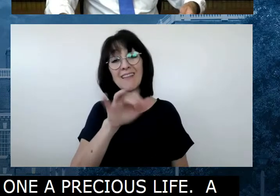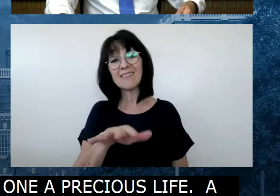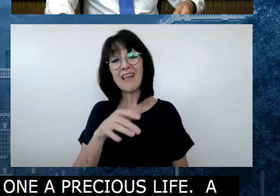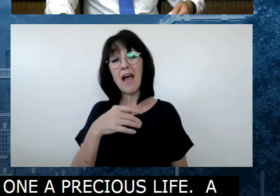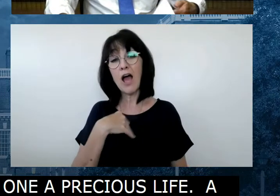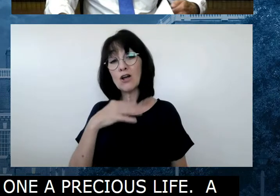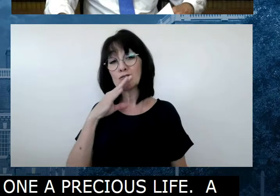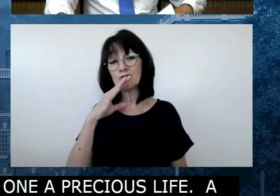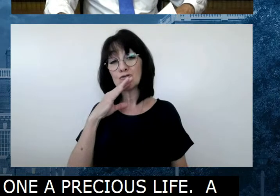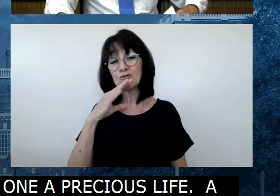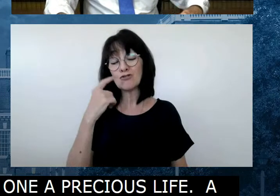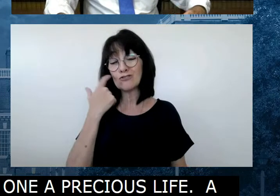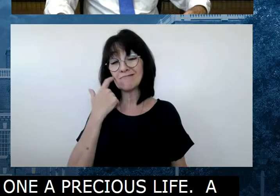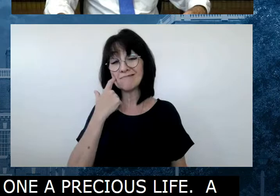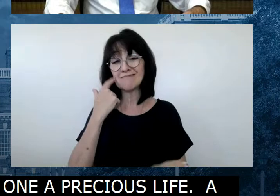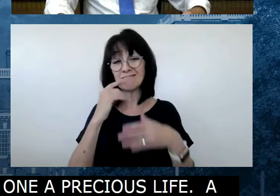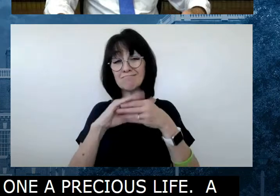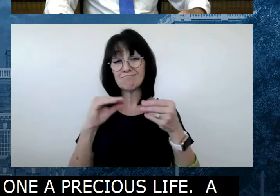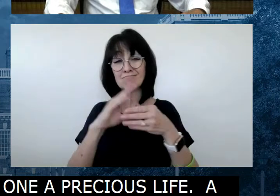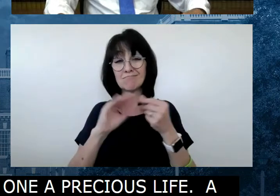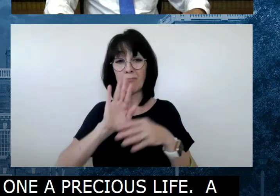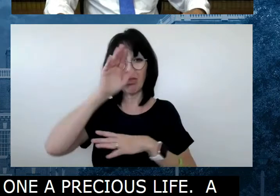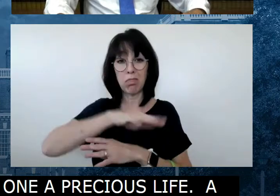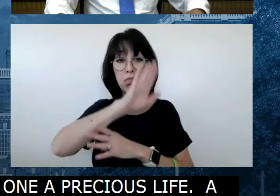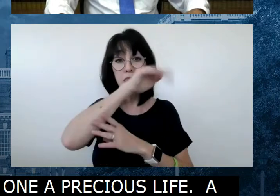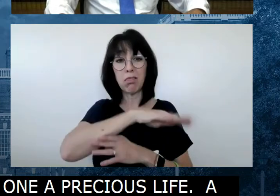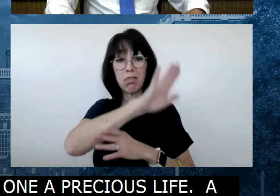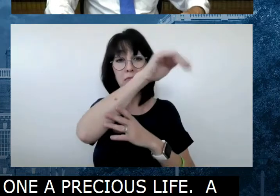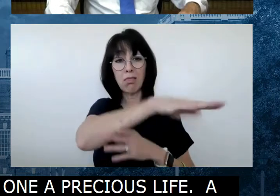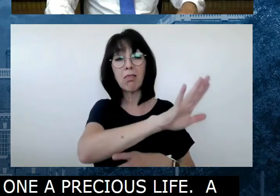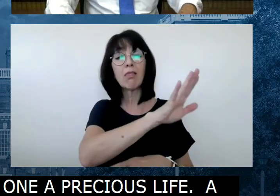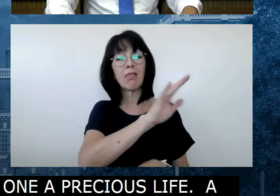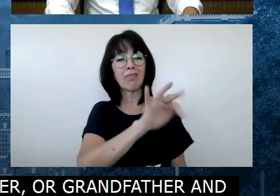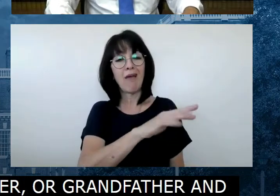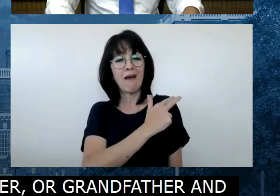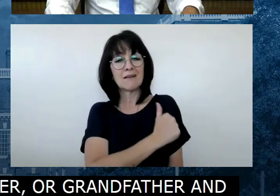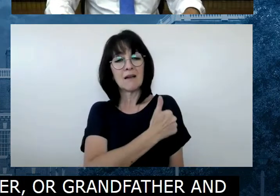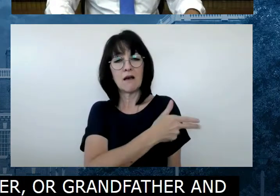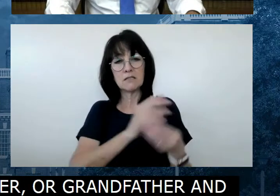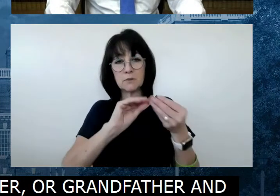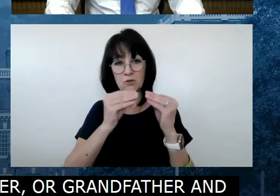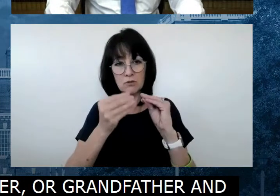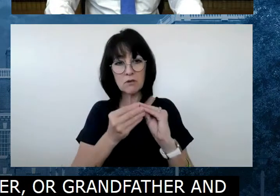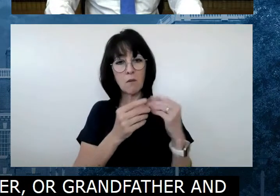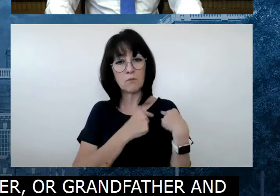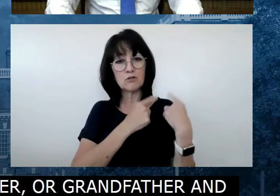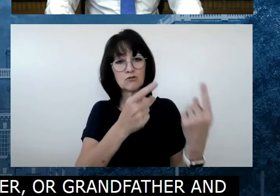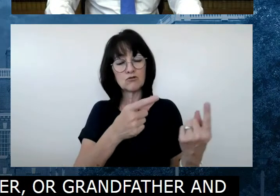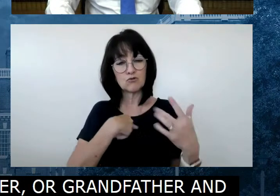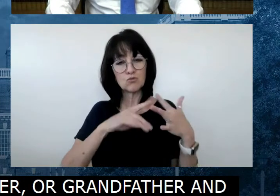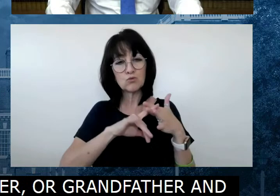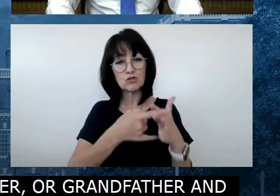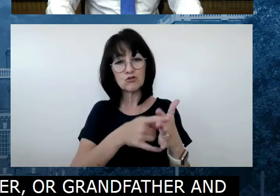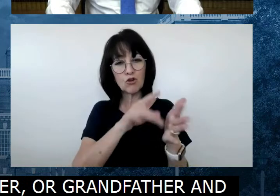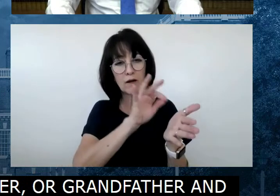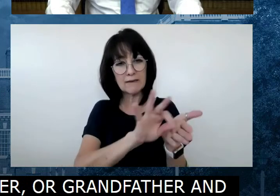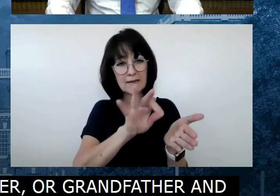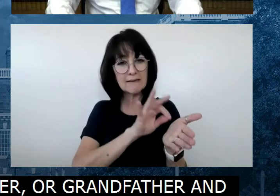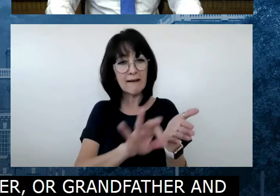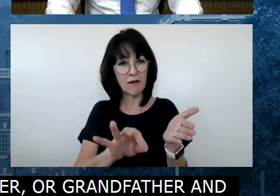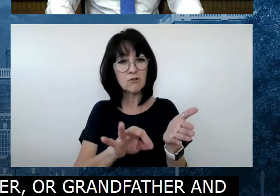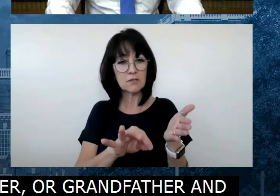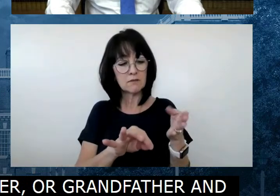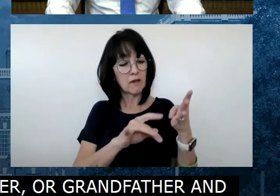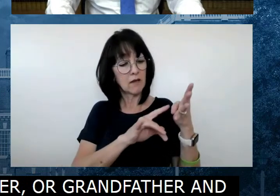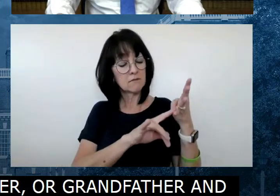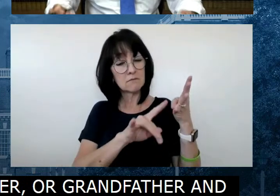the graph of the hospitalizations going back to when we first started counting in late April, early